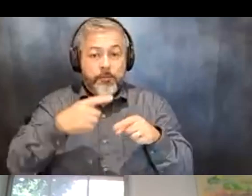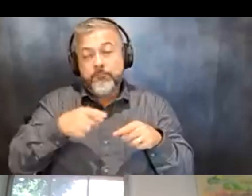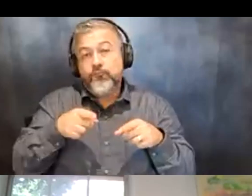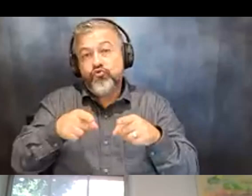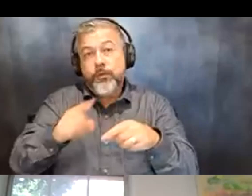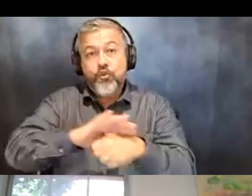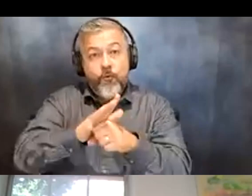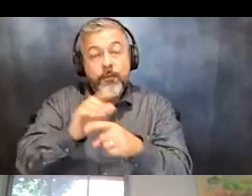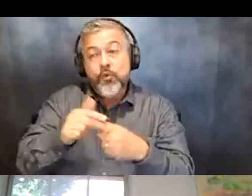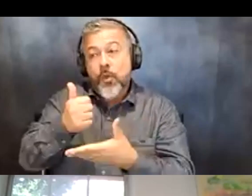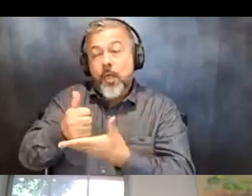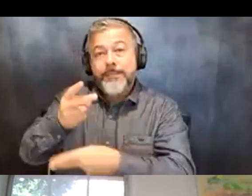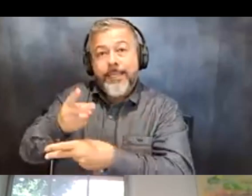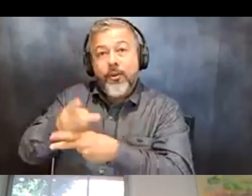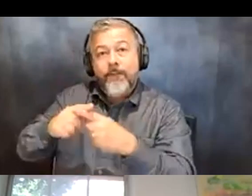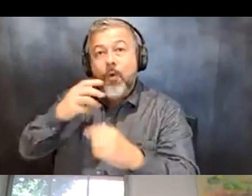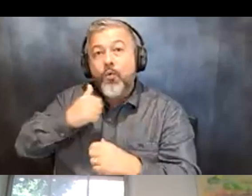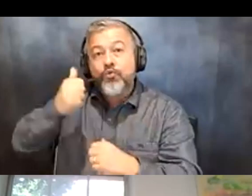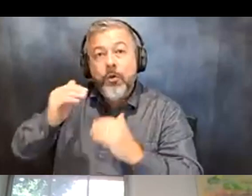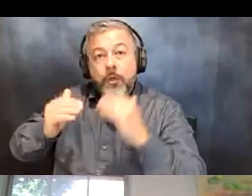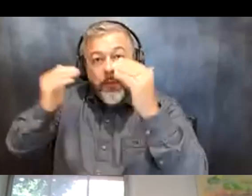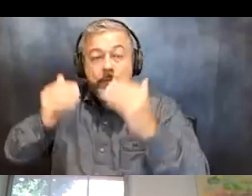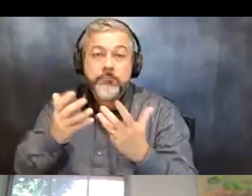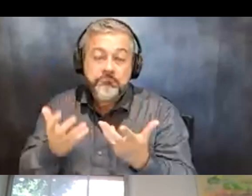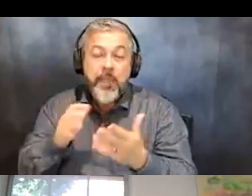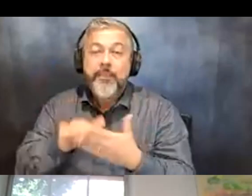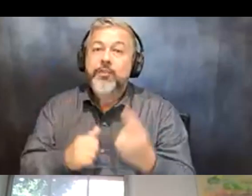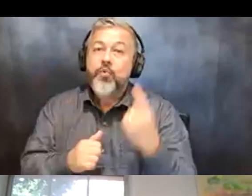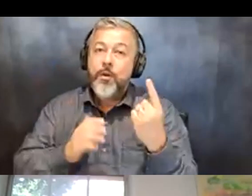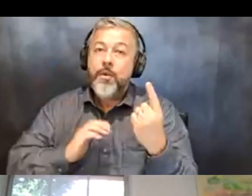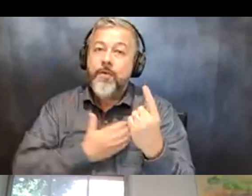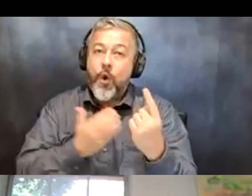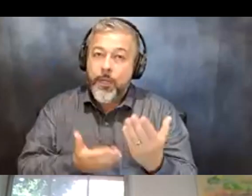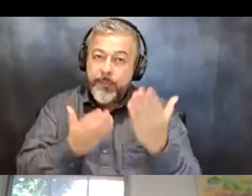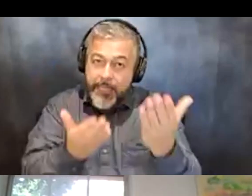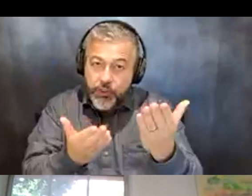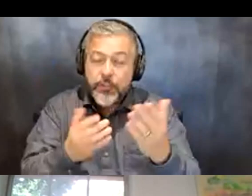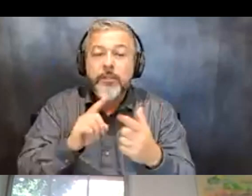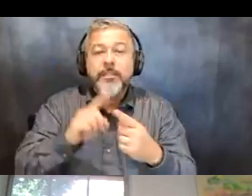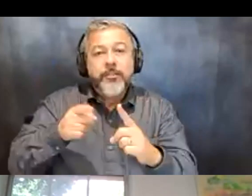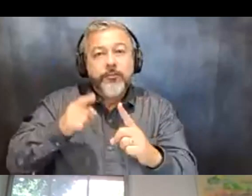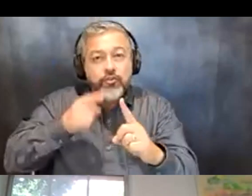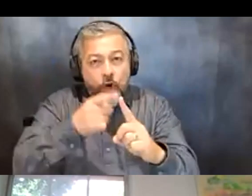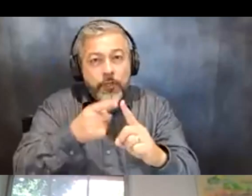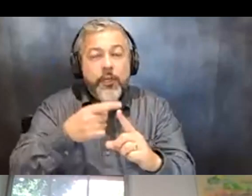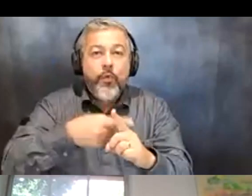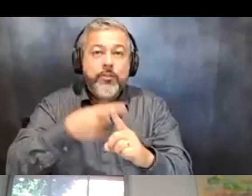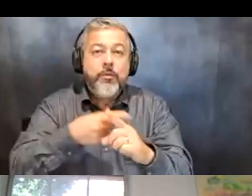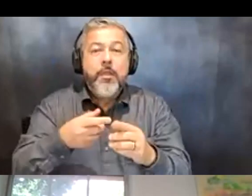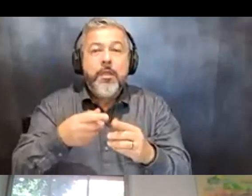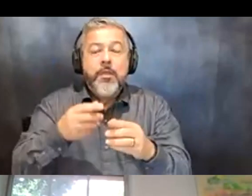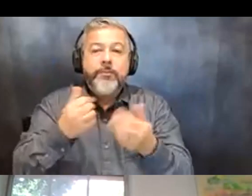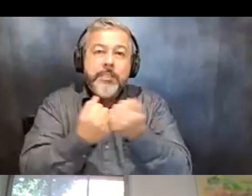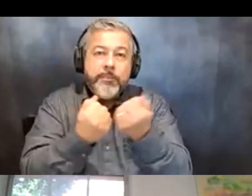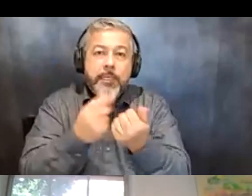an older adult. So that is one of our big recommendations, is this targeted rental subsidy program. And then the other